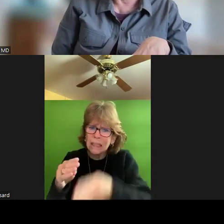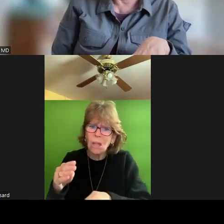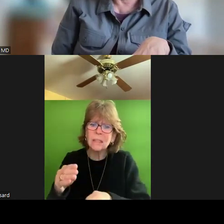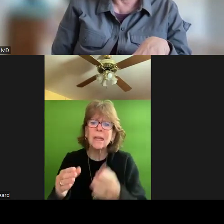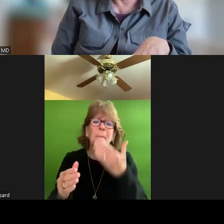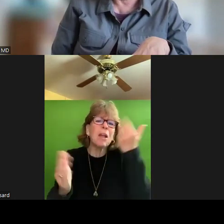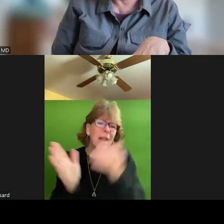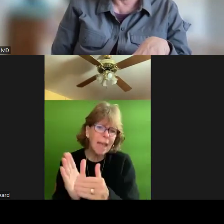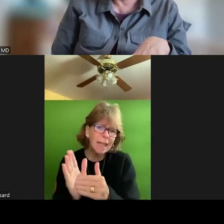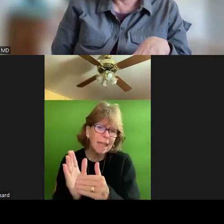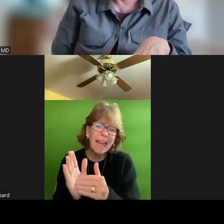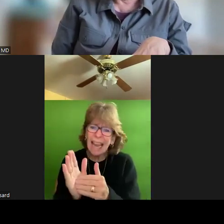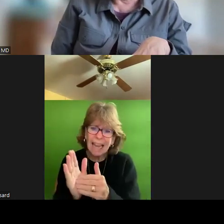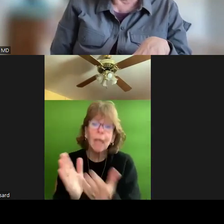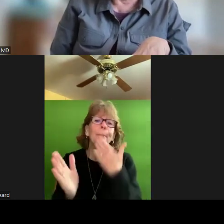care.